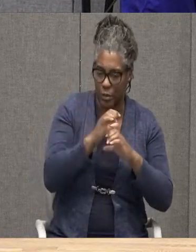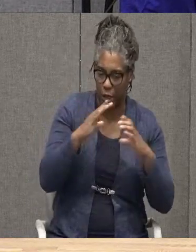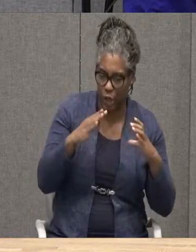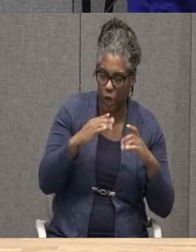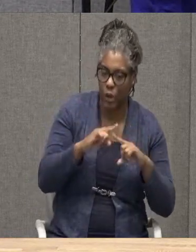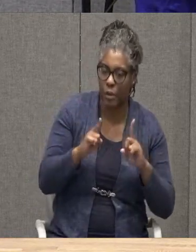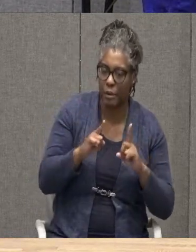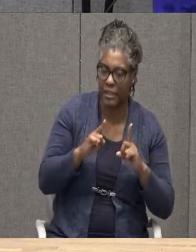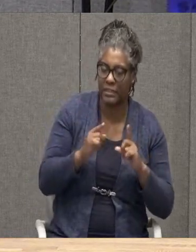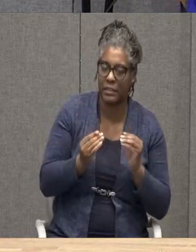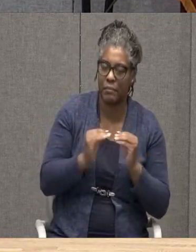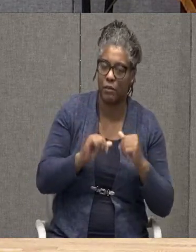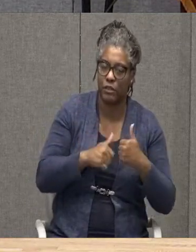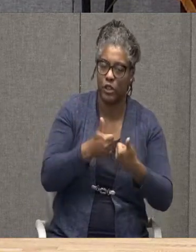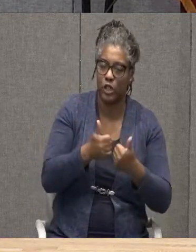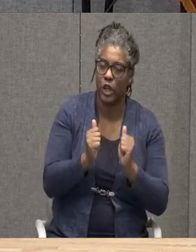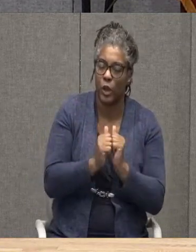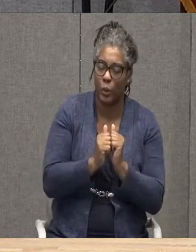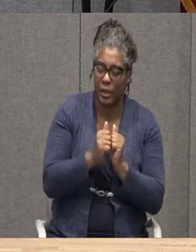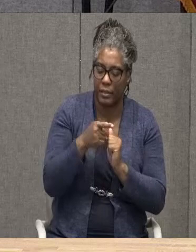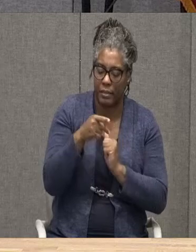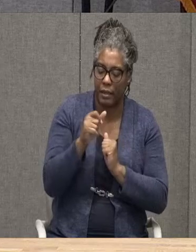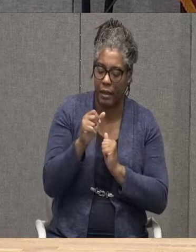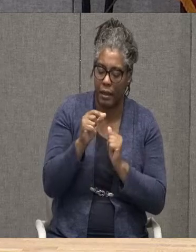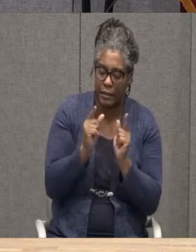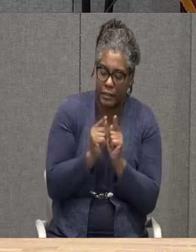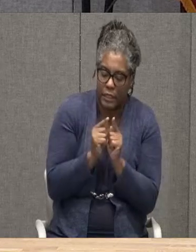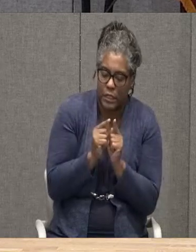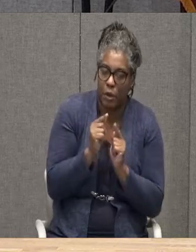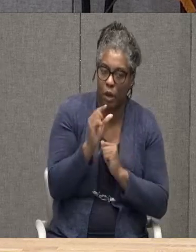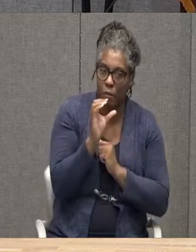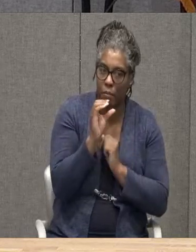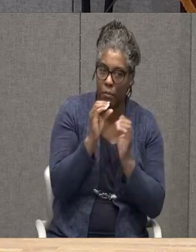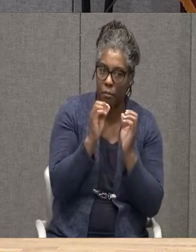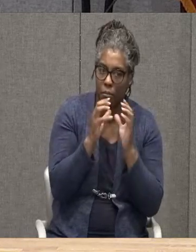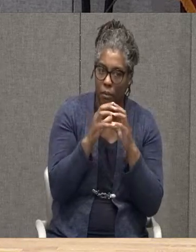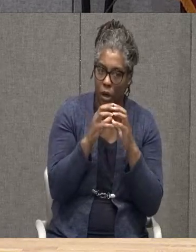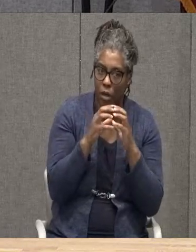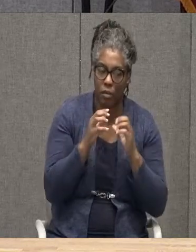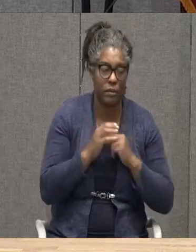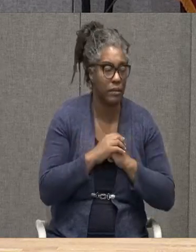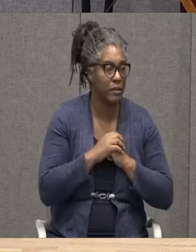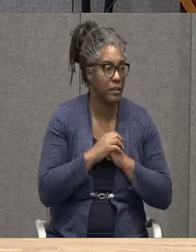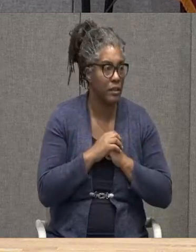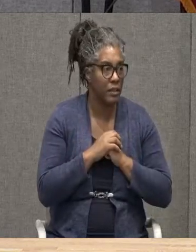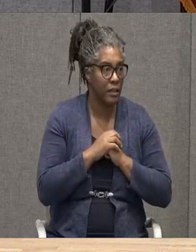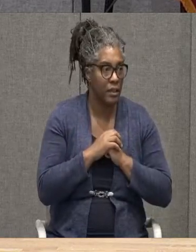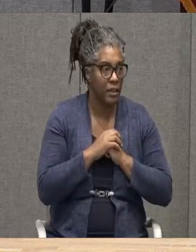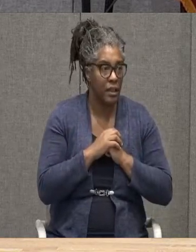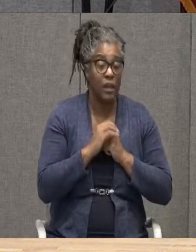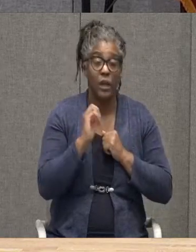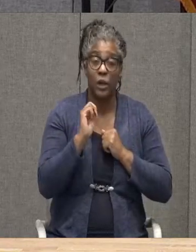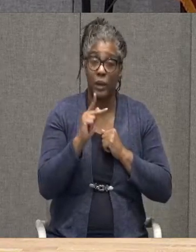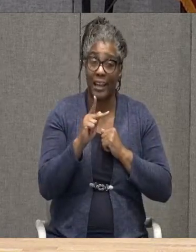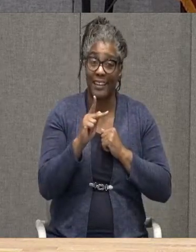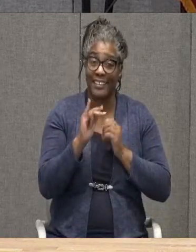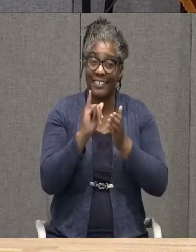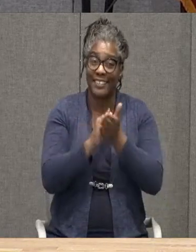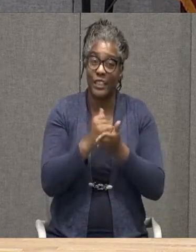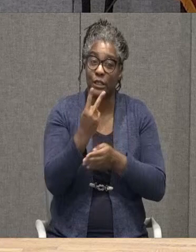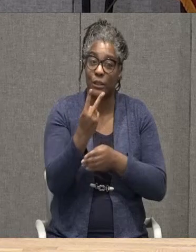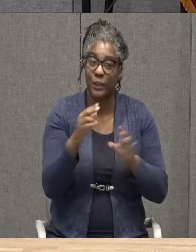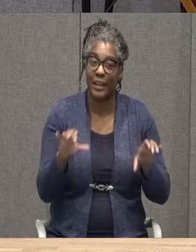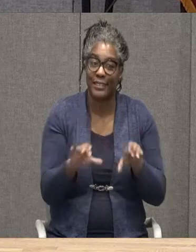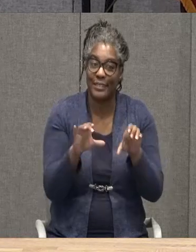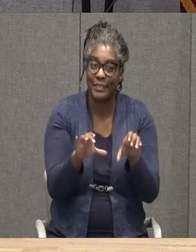little bit more challenging for both of us. All right. So these are 2 activities